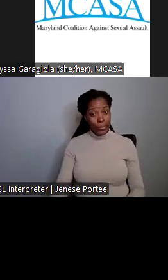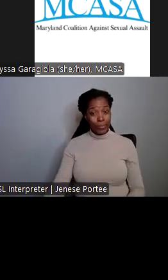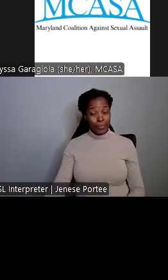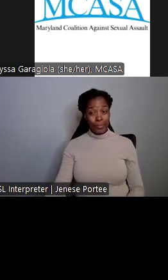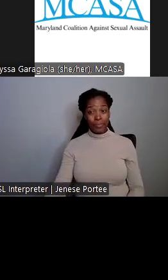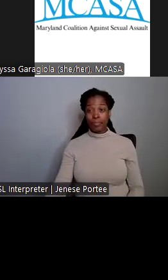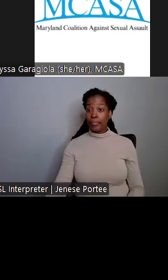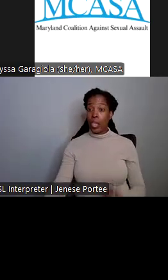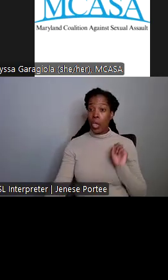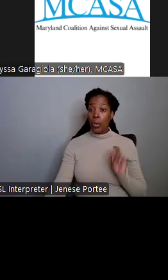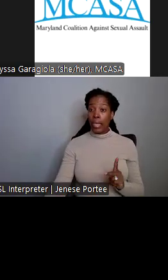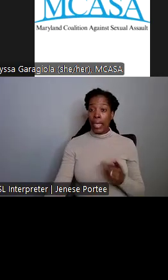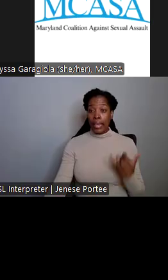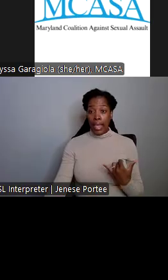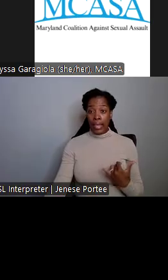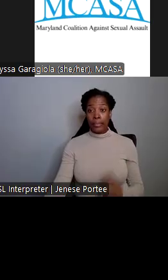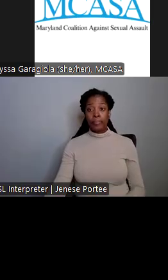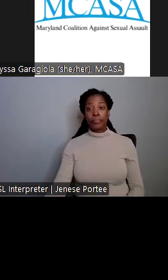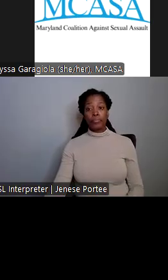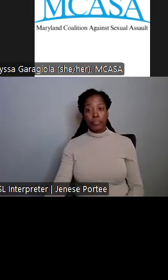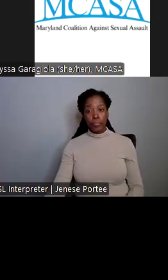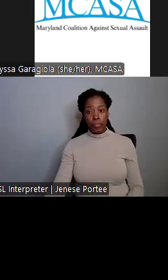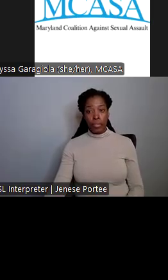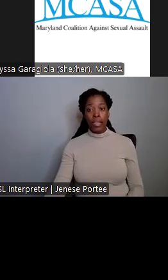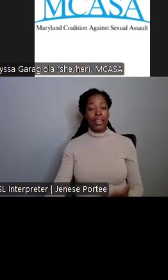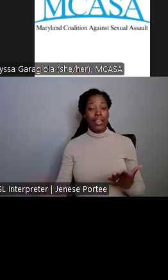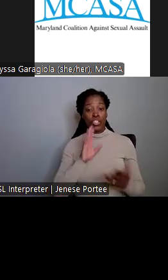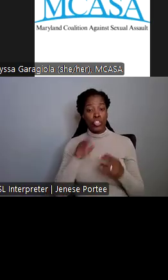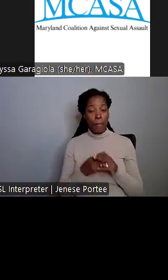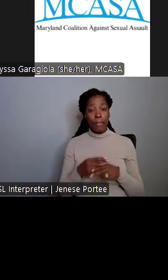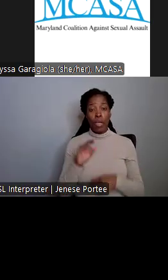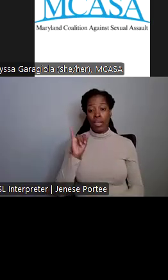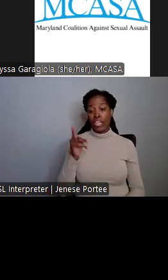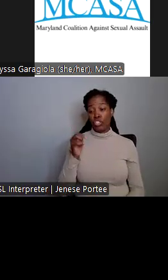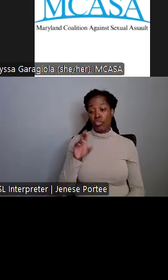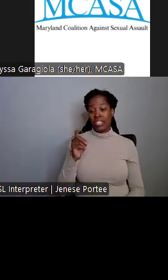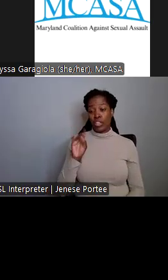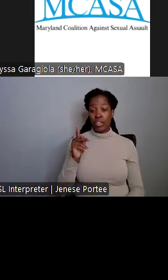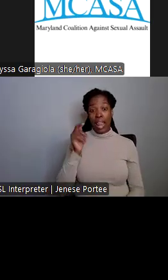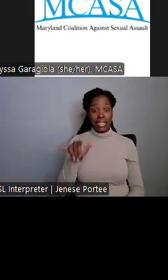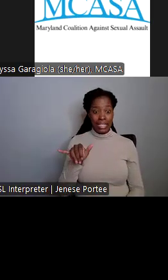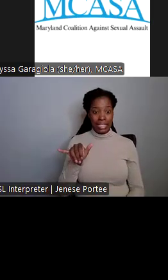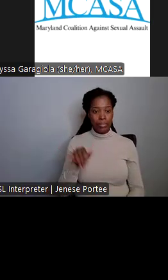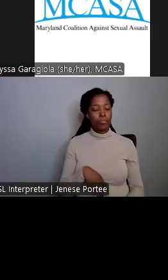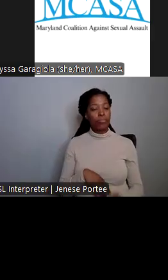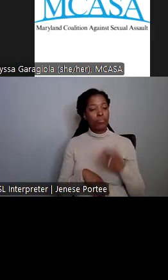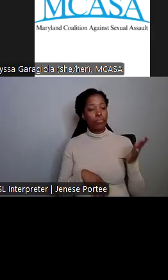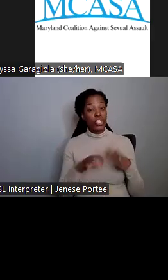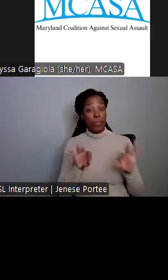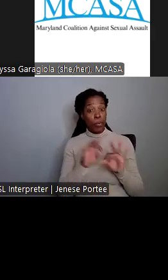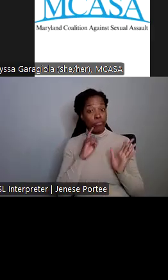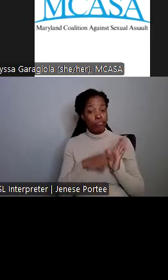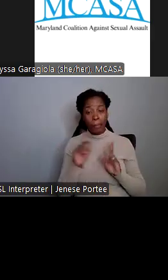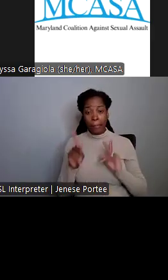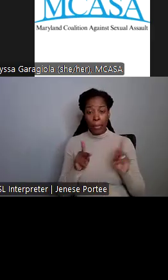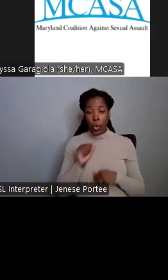All right, so let's talk about intersectionality. So it's important to note that people are not a monolith.